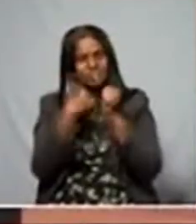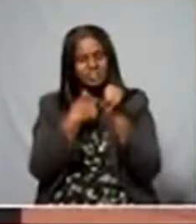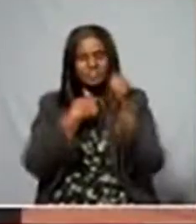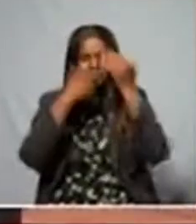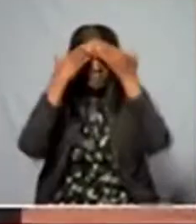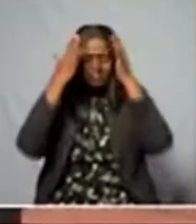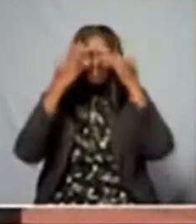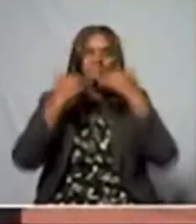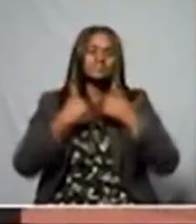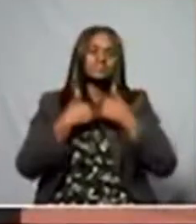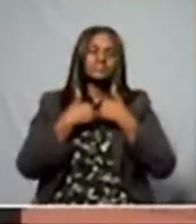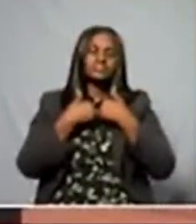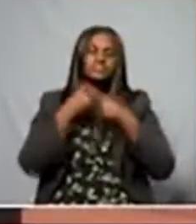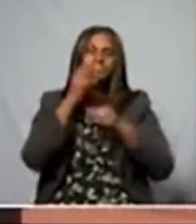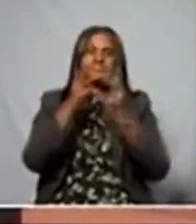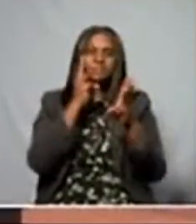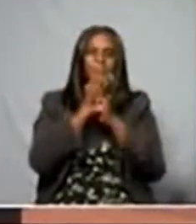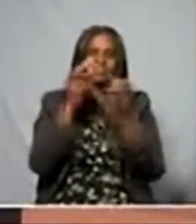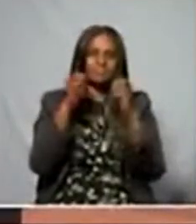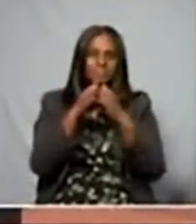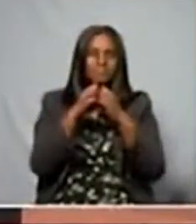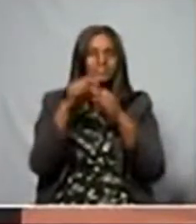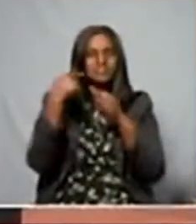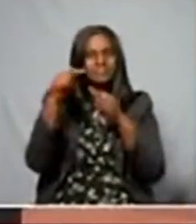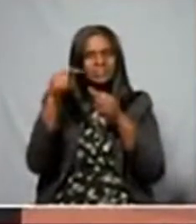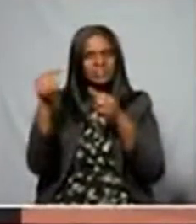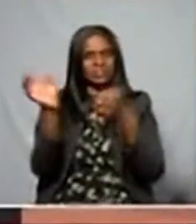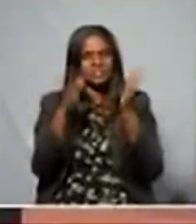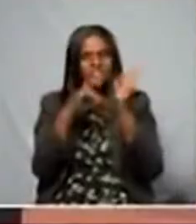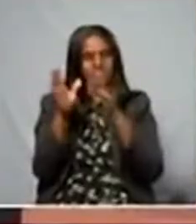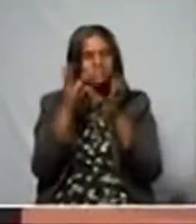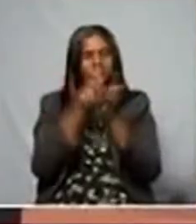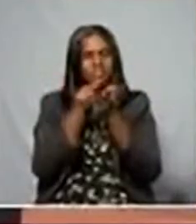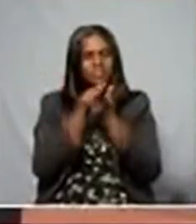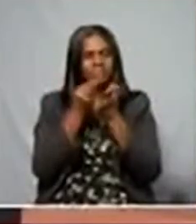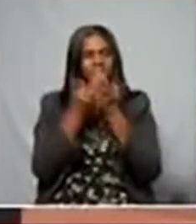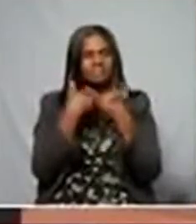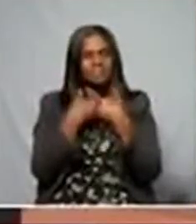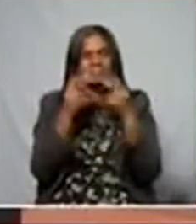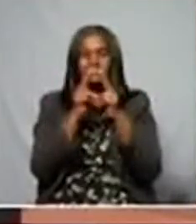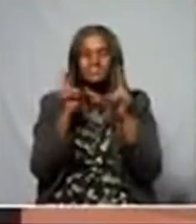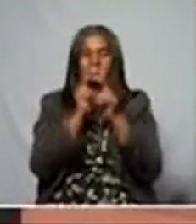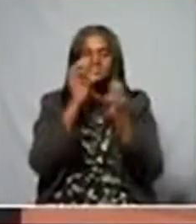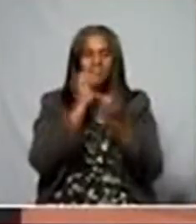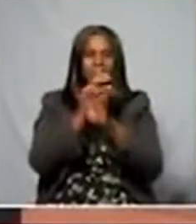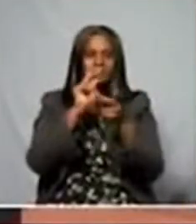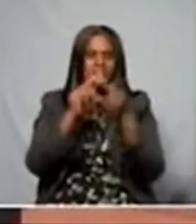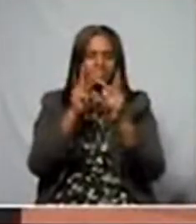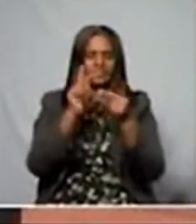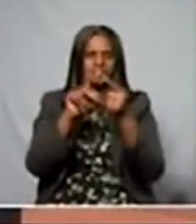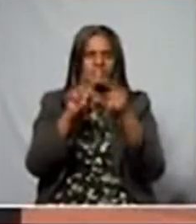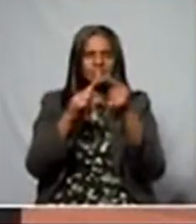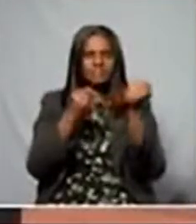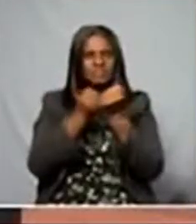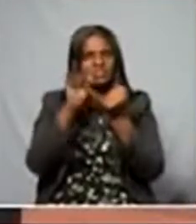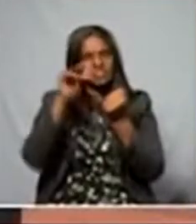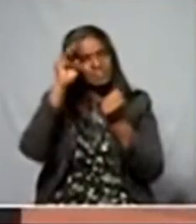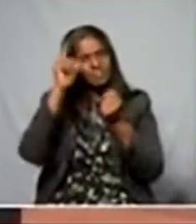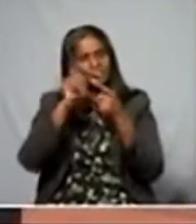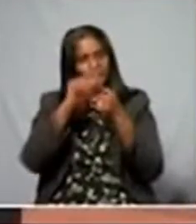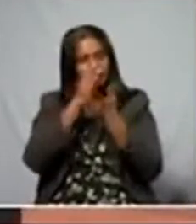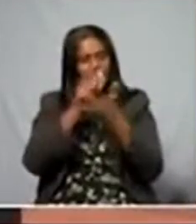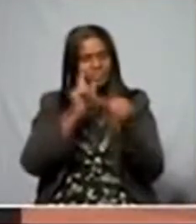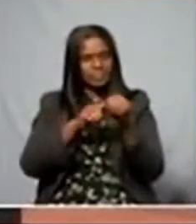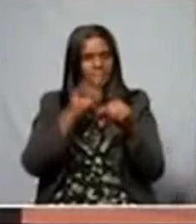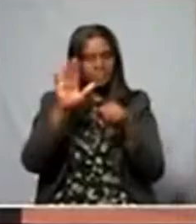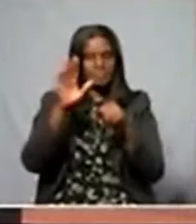that the World Bank, the Green Climate Fund, have been very willing partners to support your ministry, but sometimes the issue has